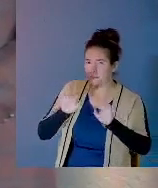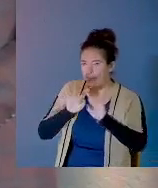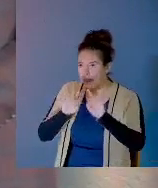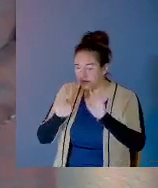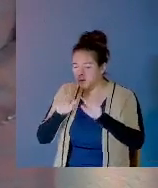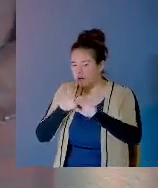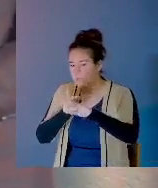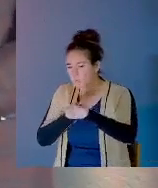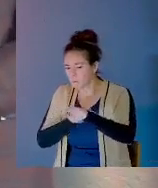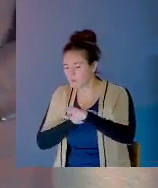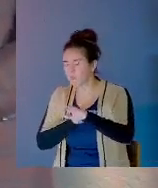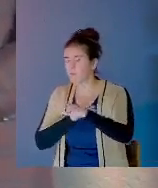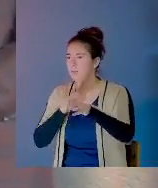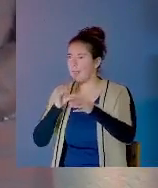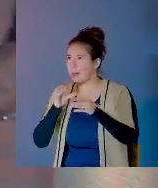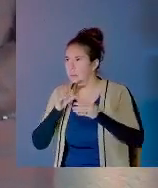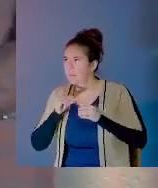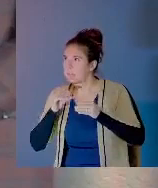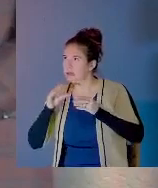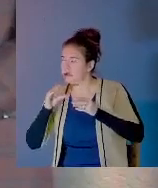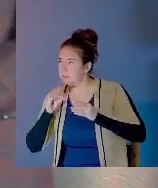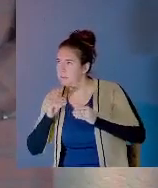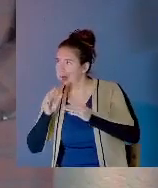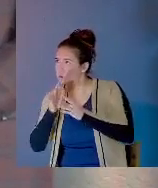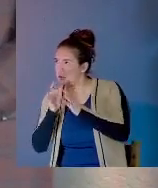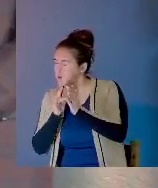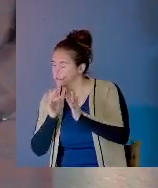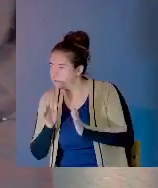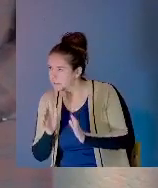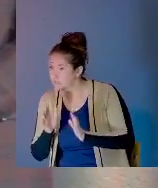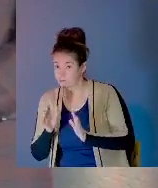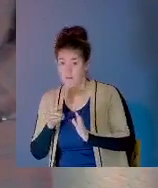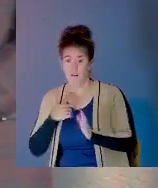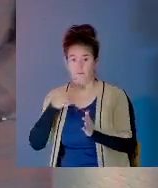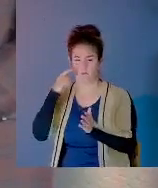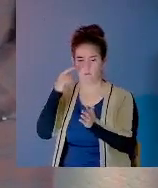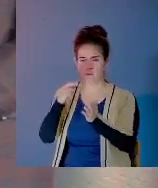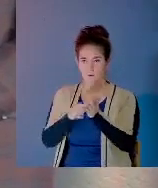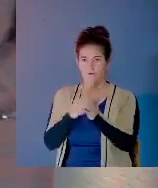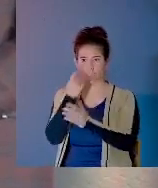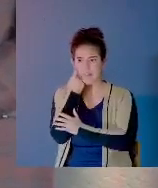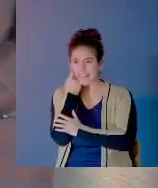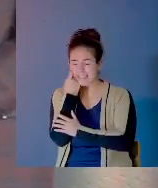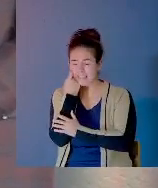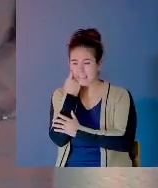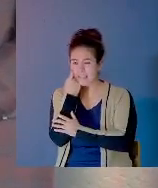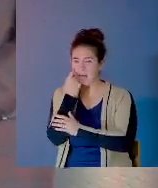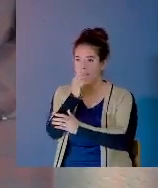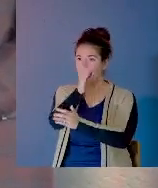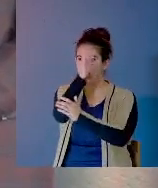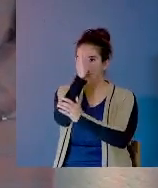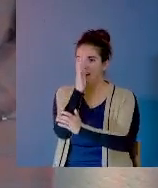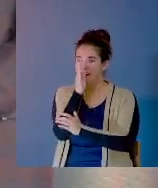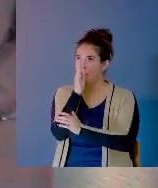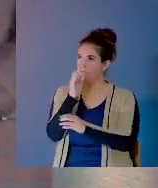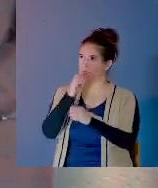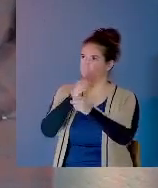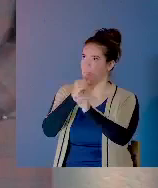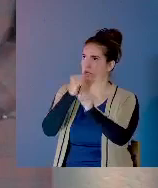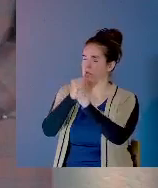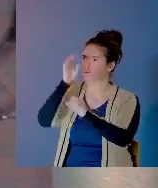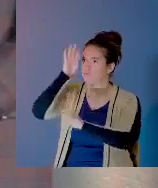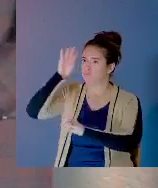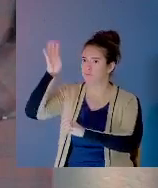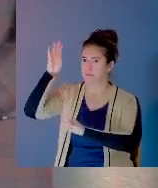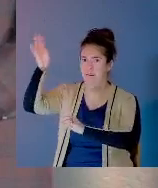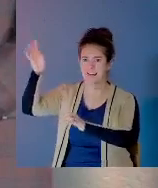even now, even lately, I've noticed that God, the maker of this entire universe, he's